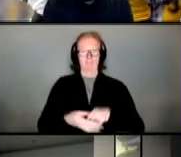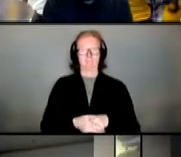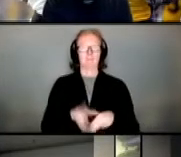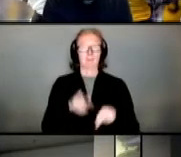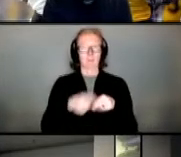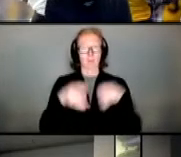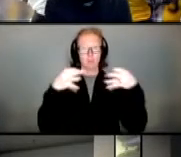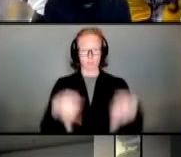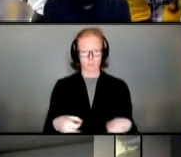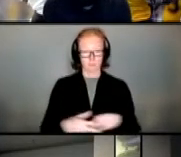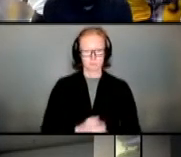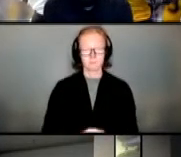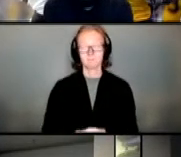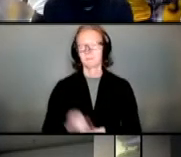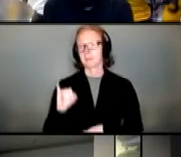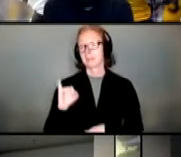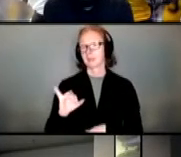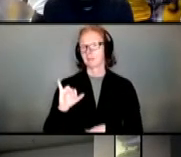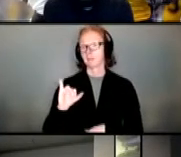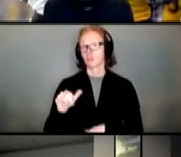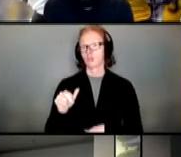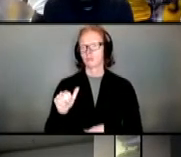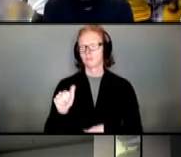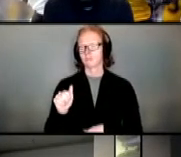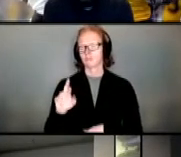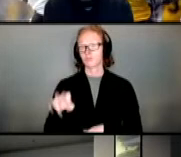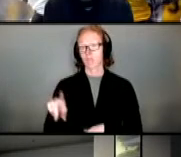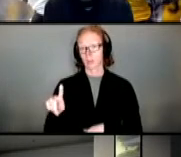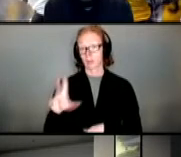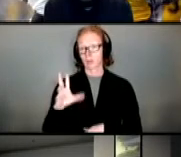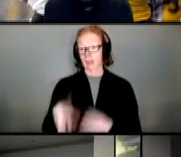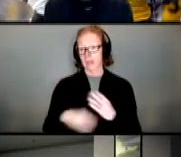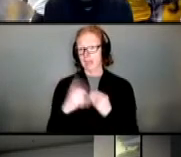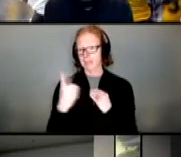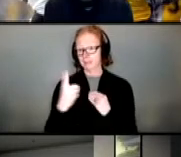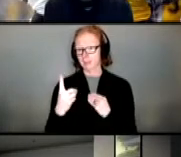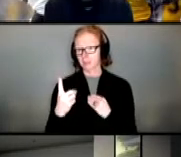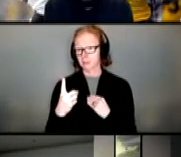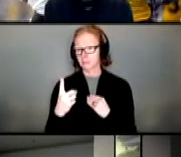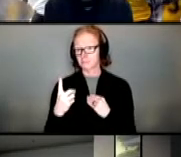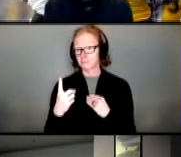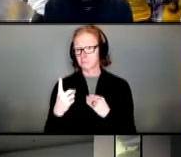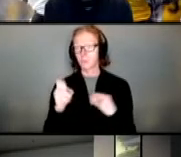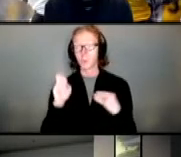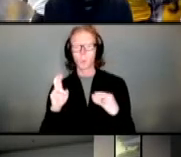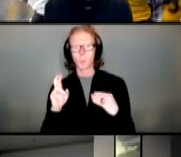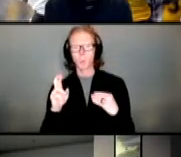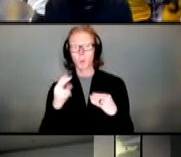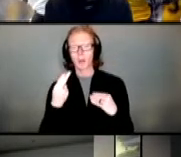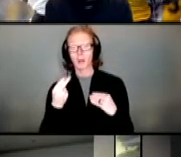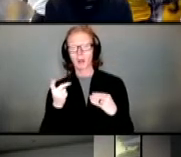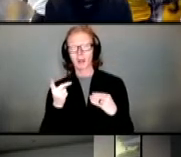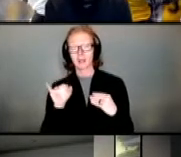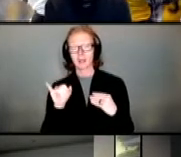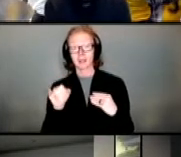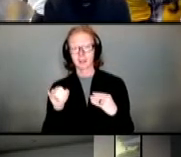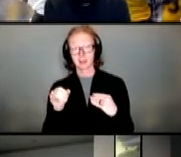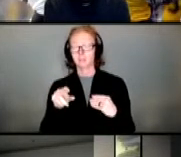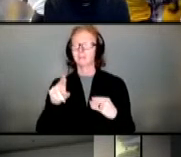And if Jared wants to add information, or Heidi or others, please